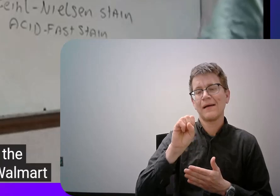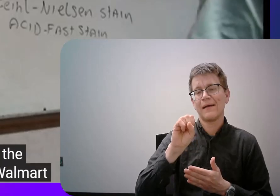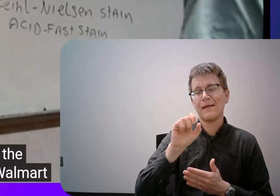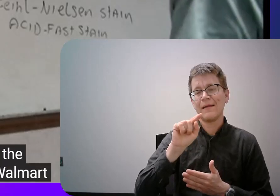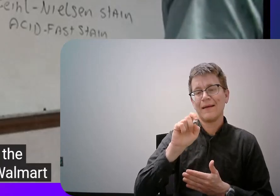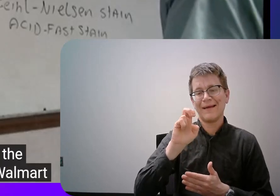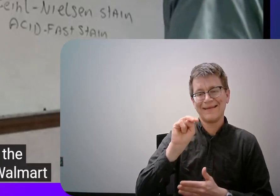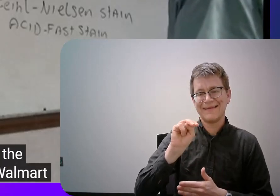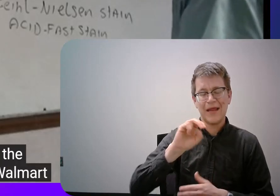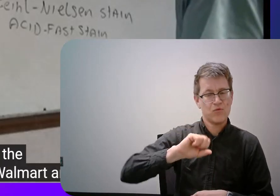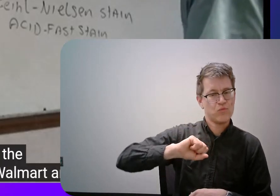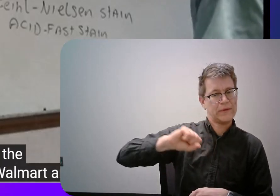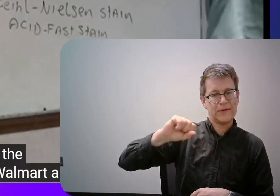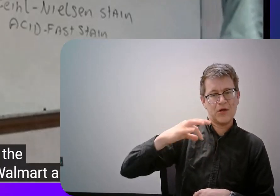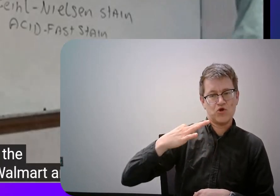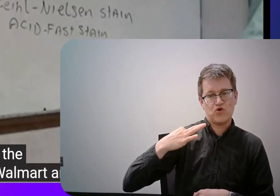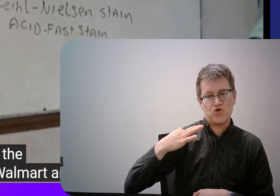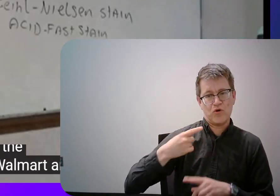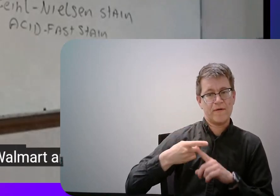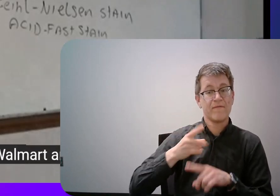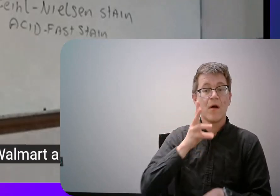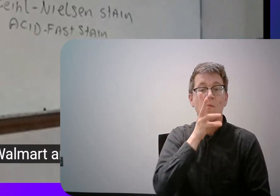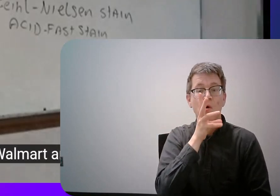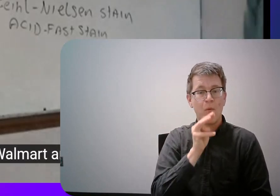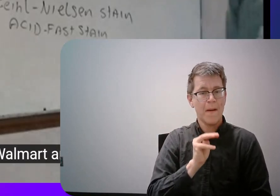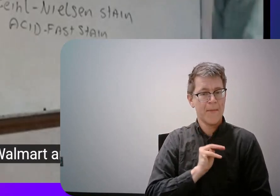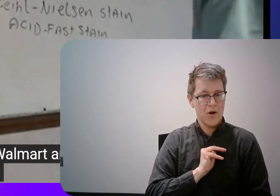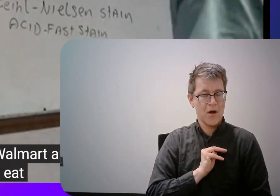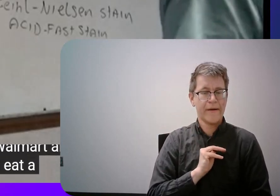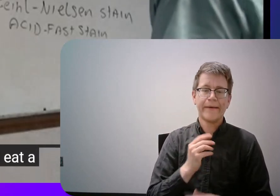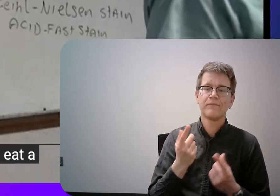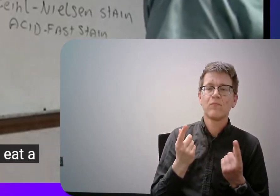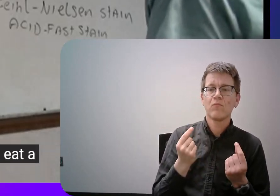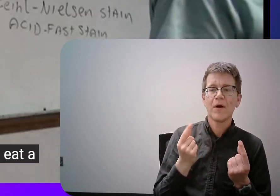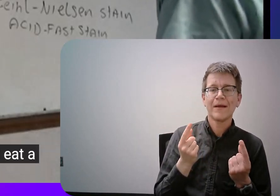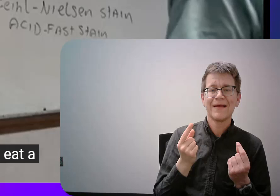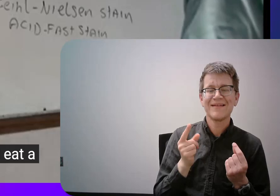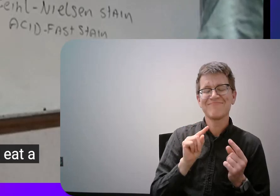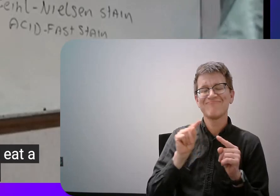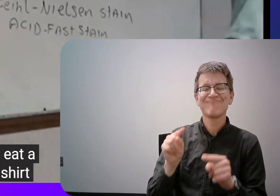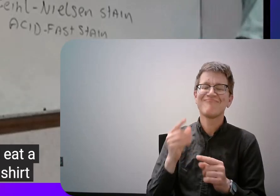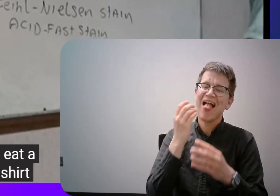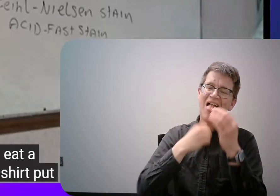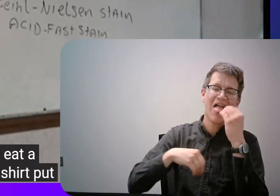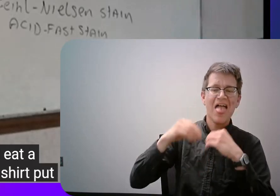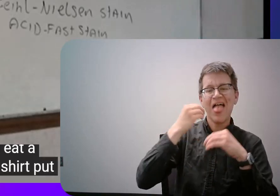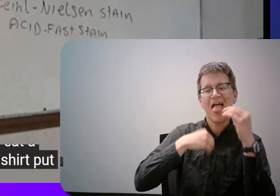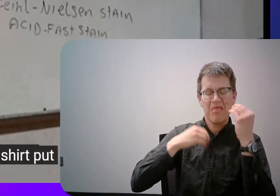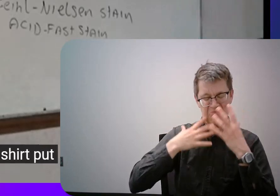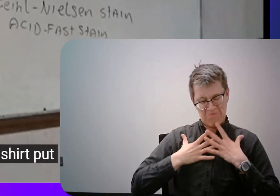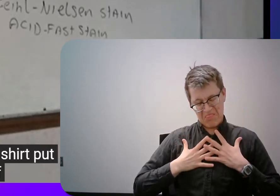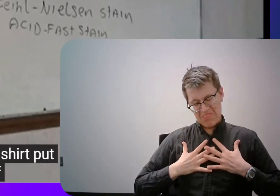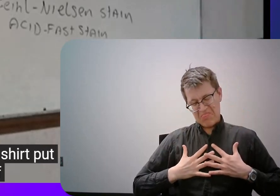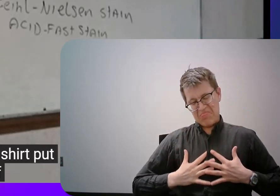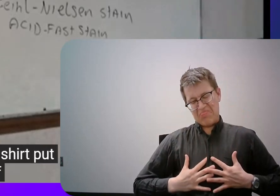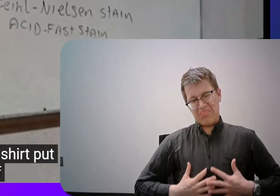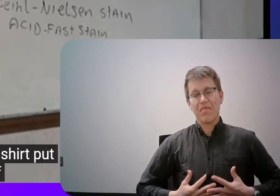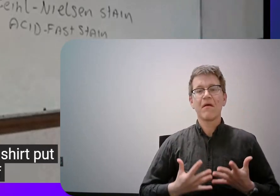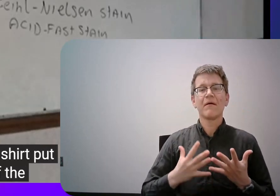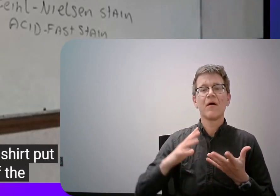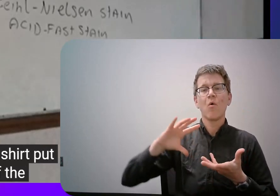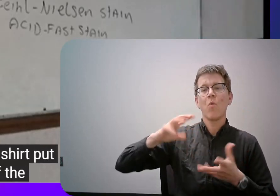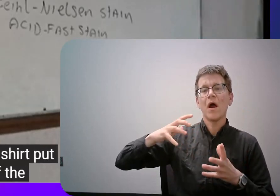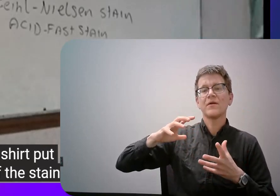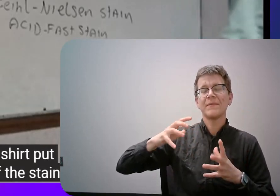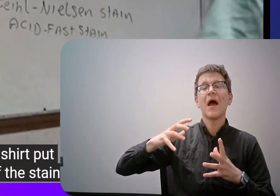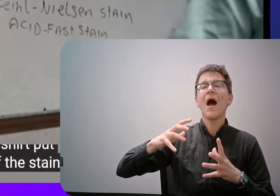from Walmart. And you know what? I go out and I eat a sloppy dinner and I stain the shirt, put it in the washing machine,